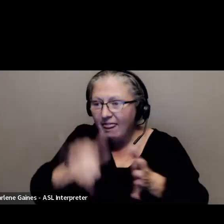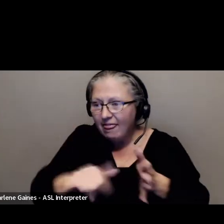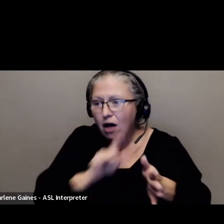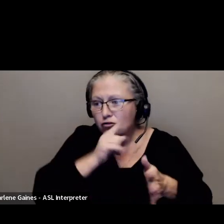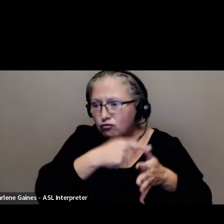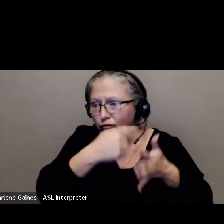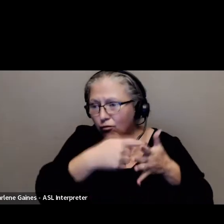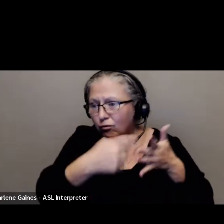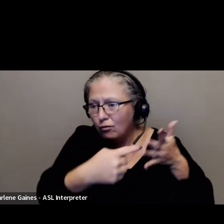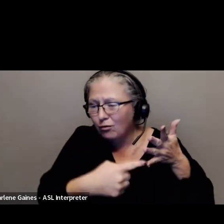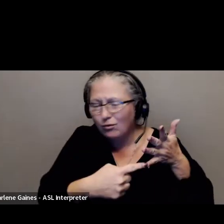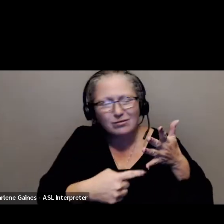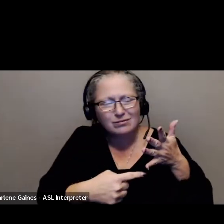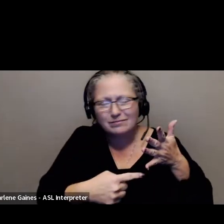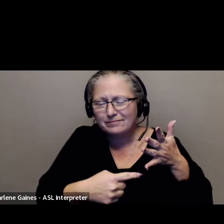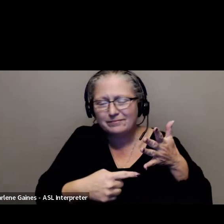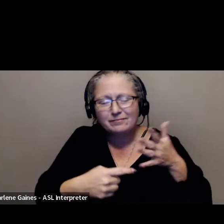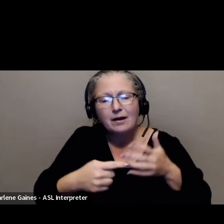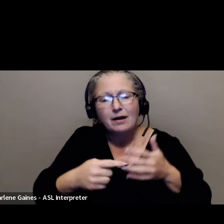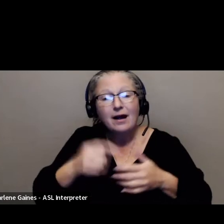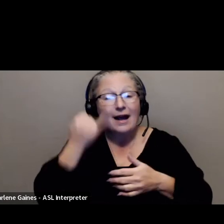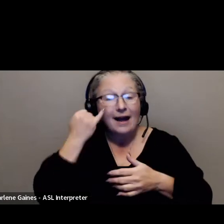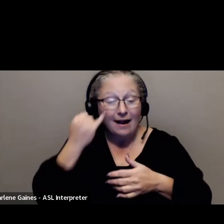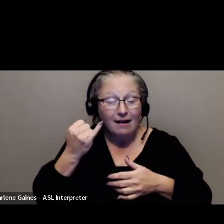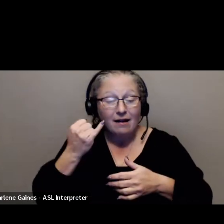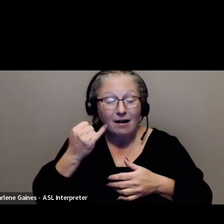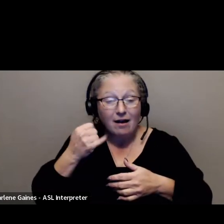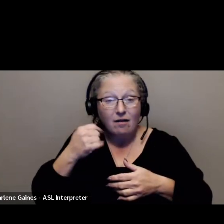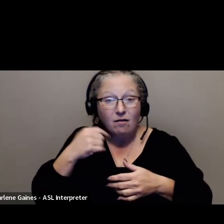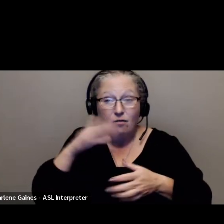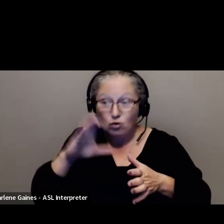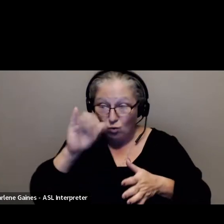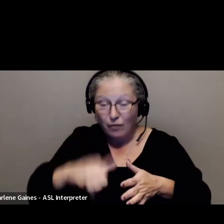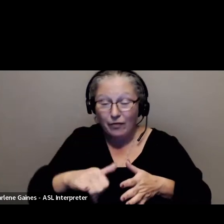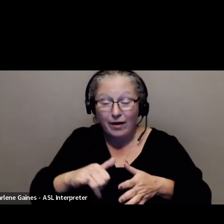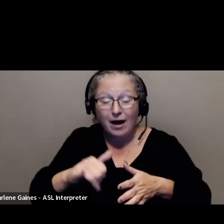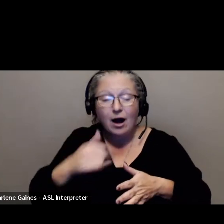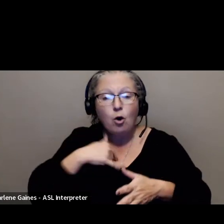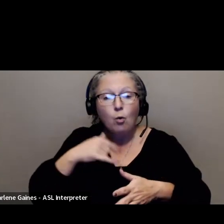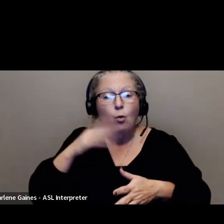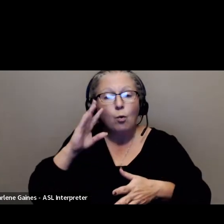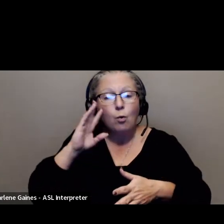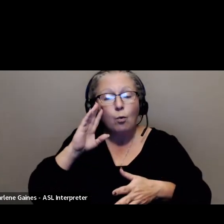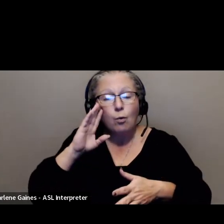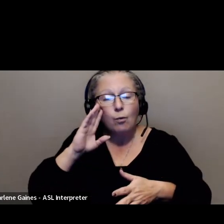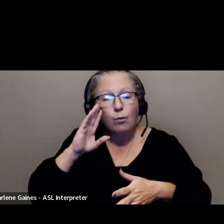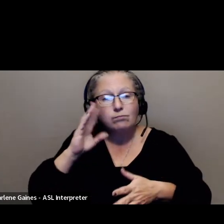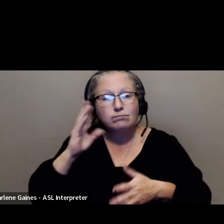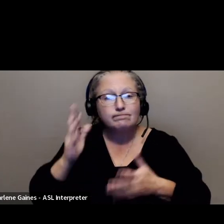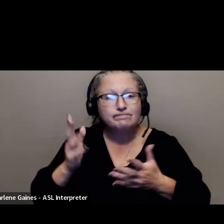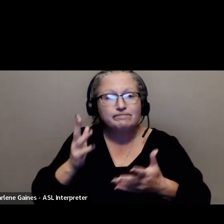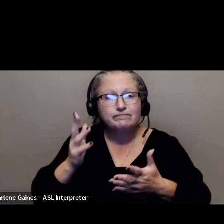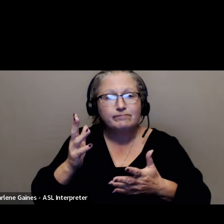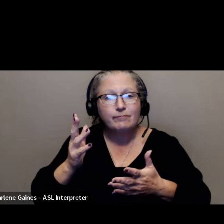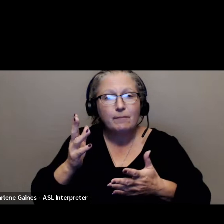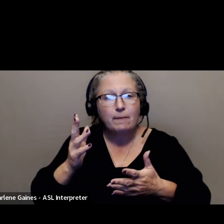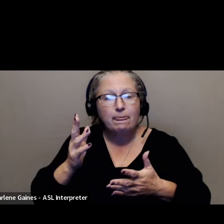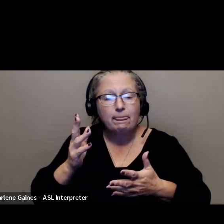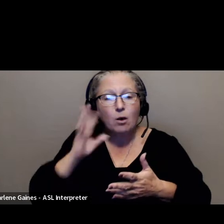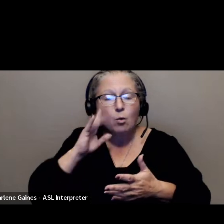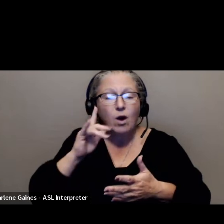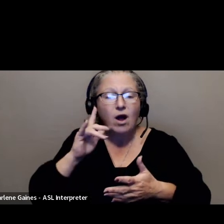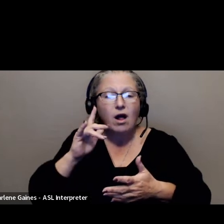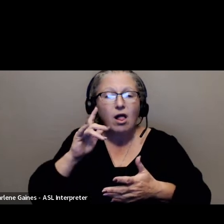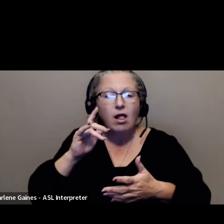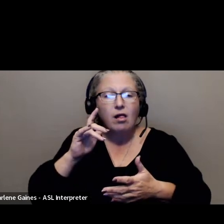truth. Because otherwise, what will happen is we will teach the prejudices will